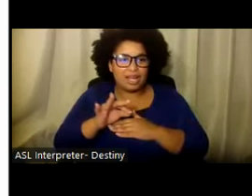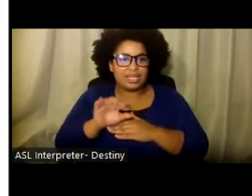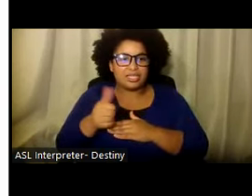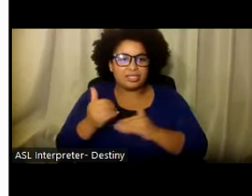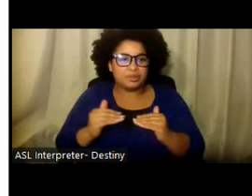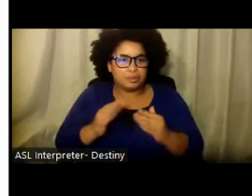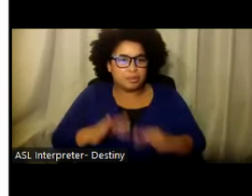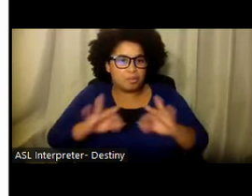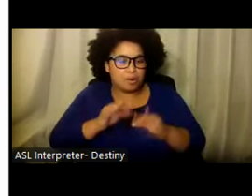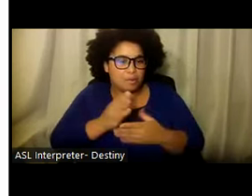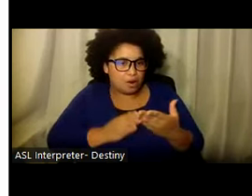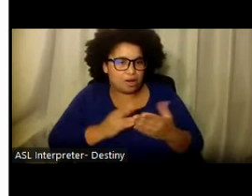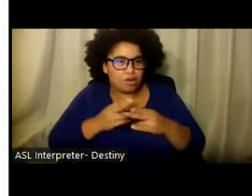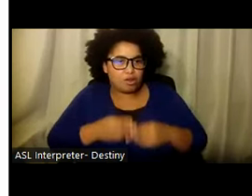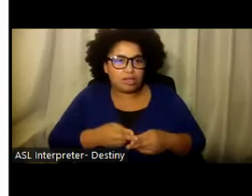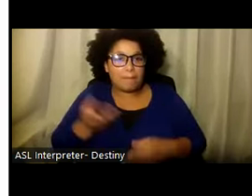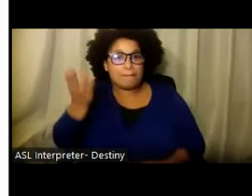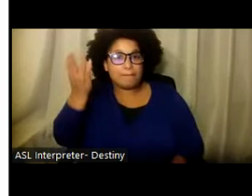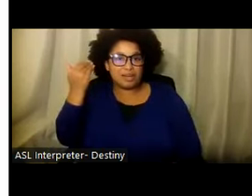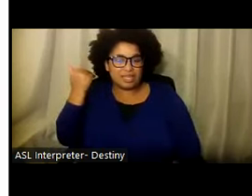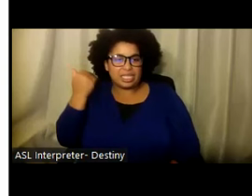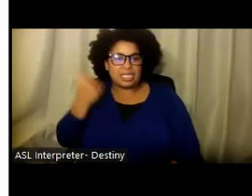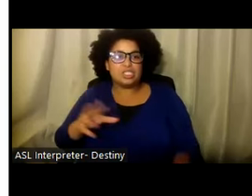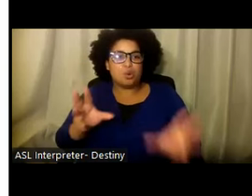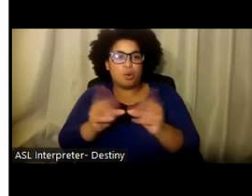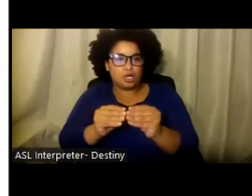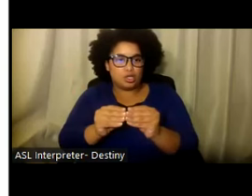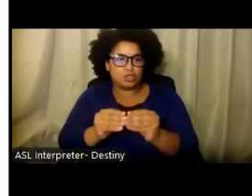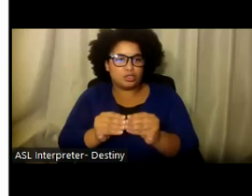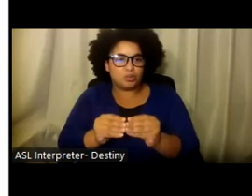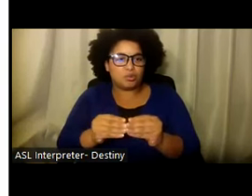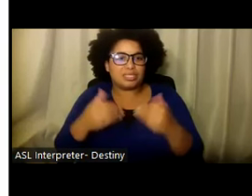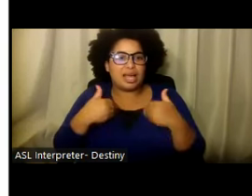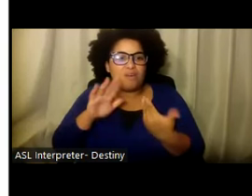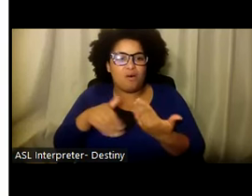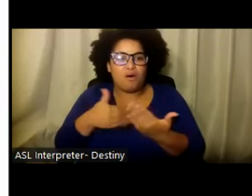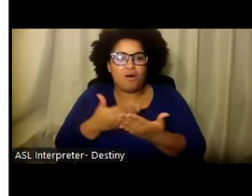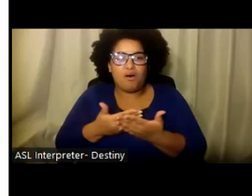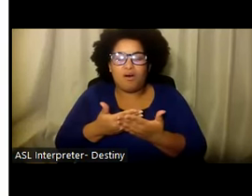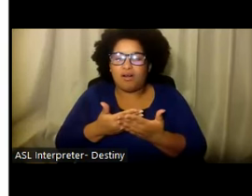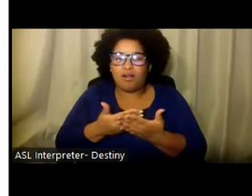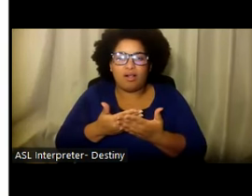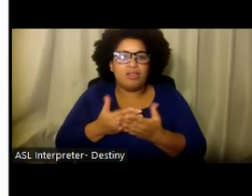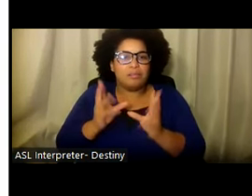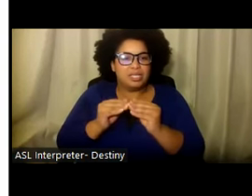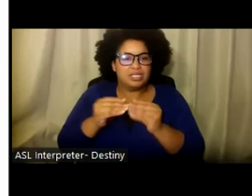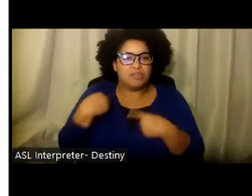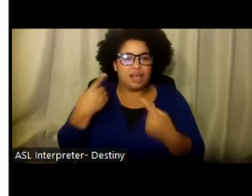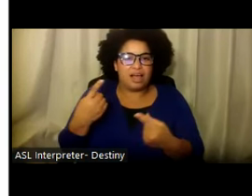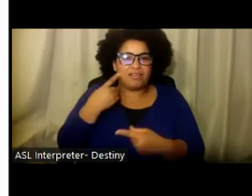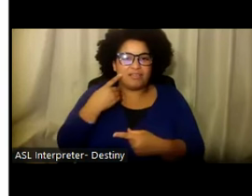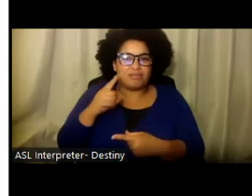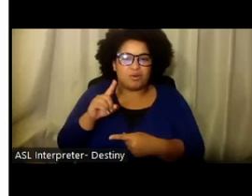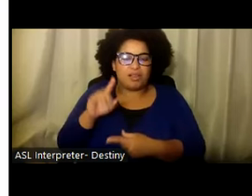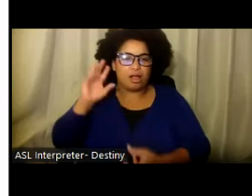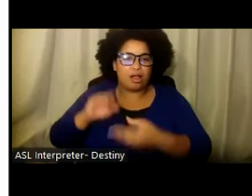equally important section called Previous Webinars, which houses everything we have produced for the past 25